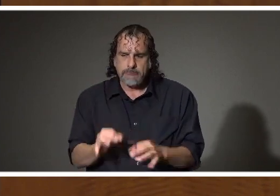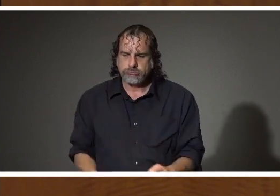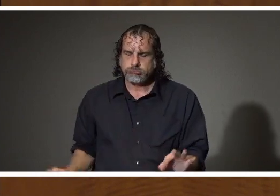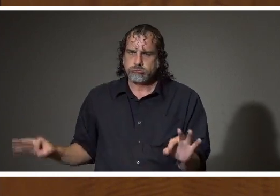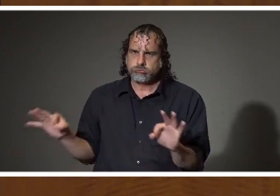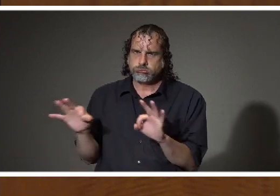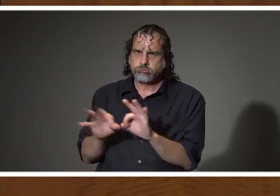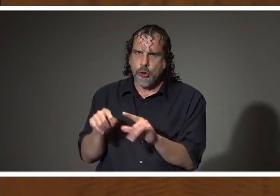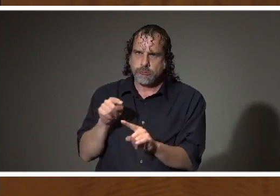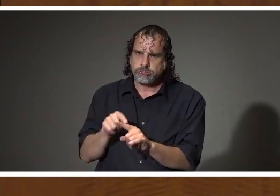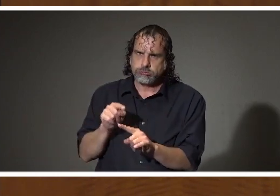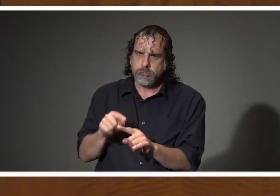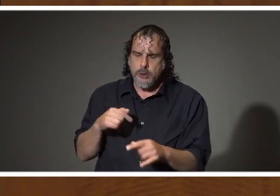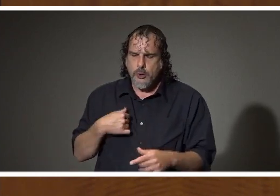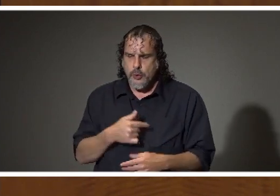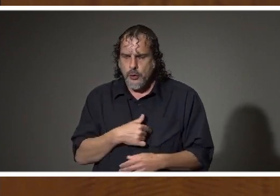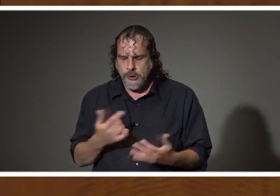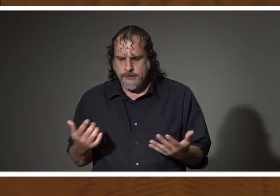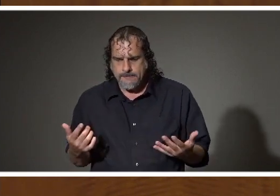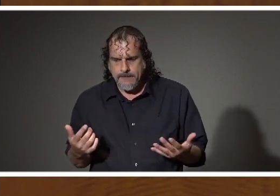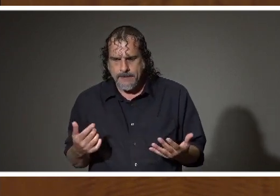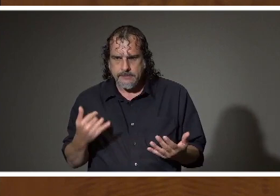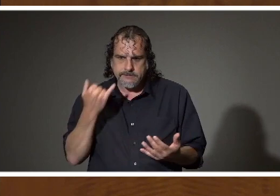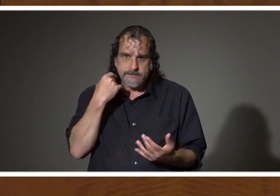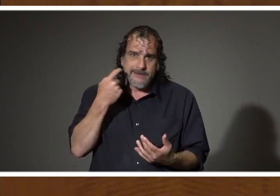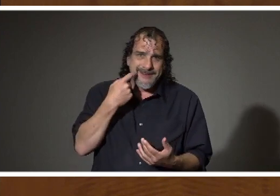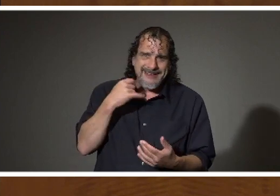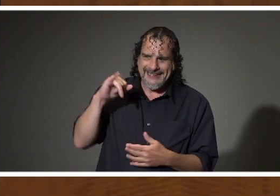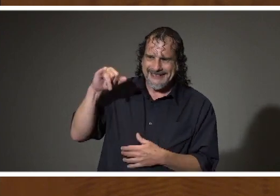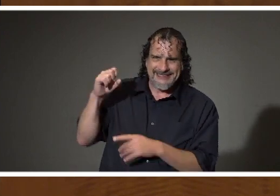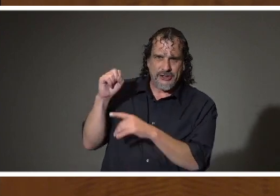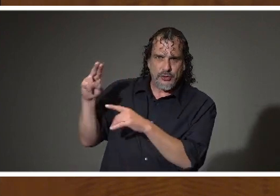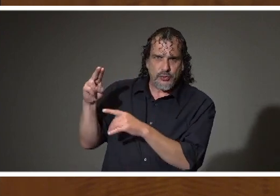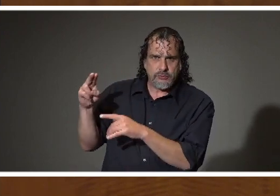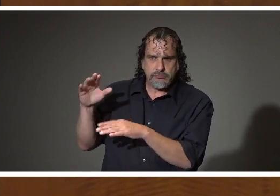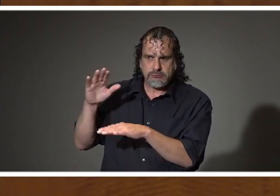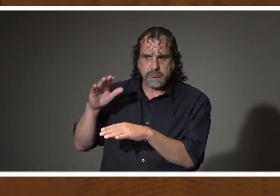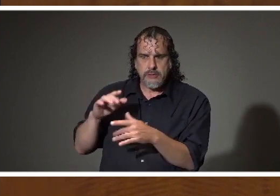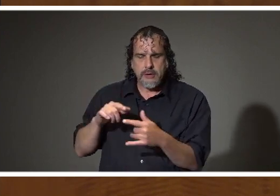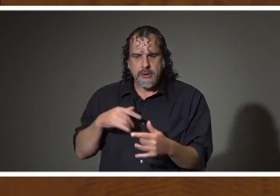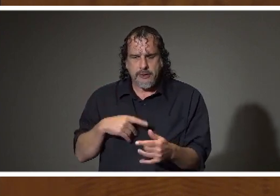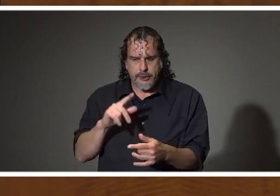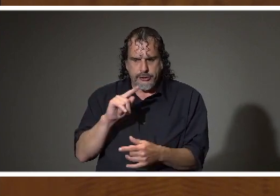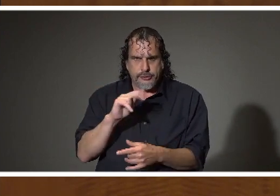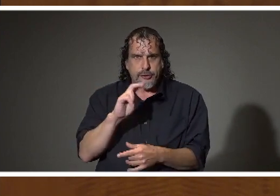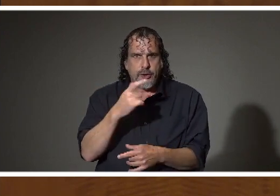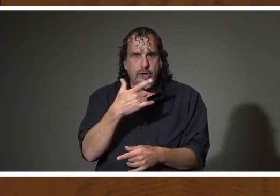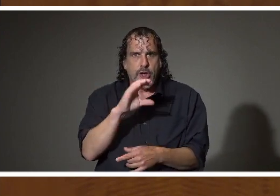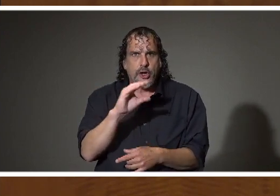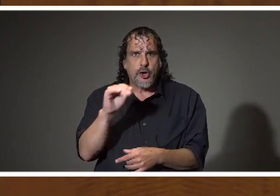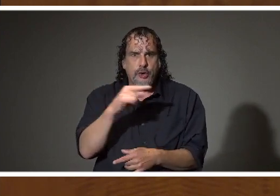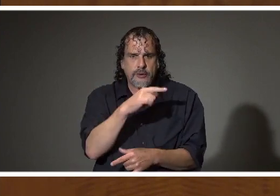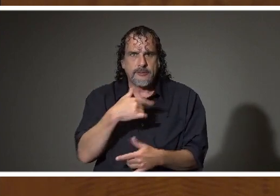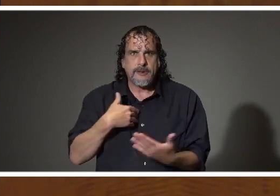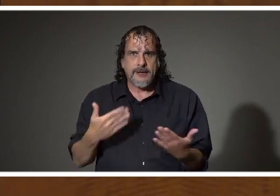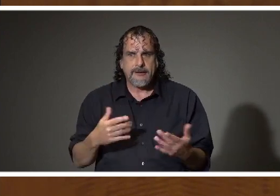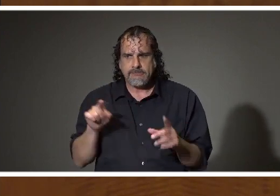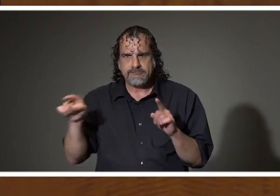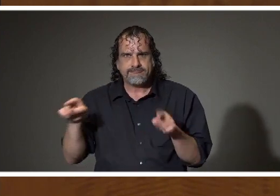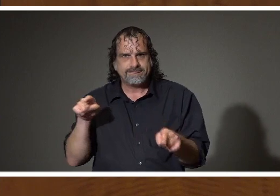As has been said, we did Jackson State over the weekend. We're doing Tougaloo here in the Hinds County